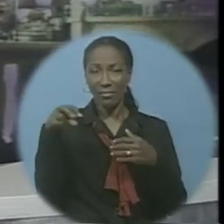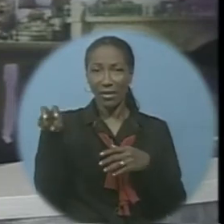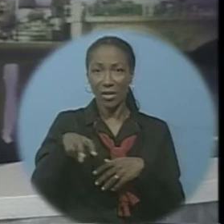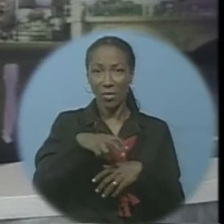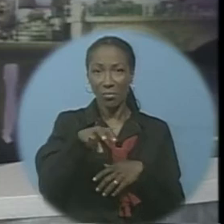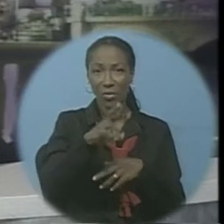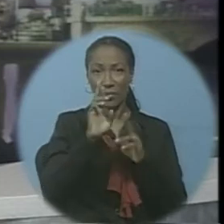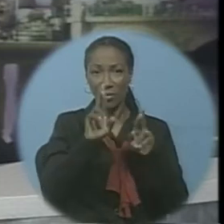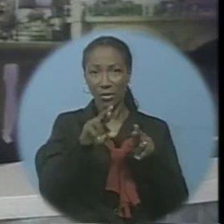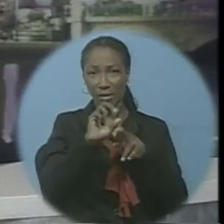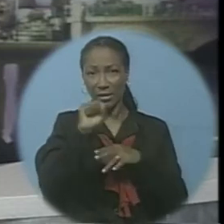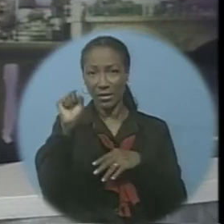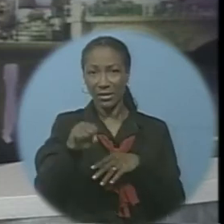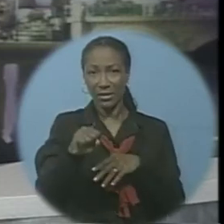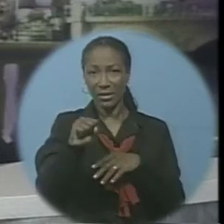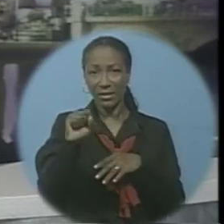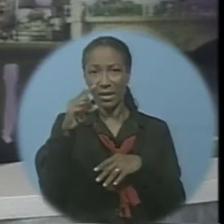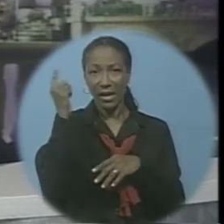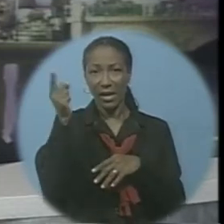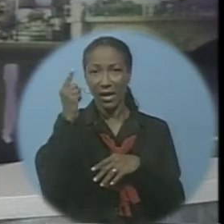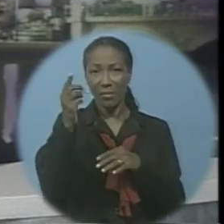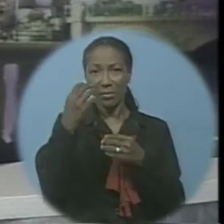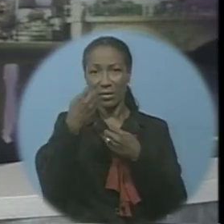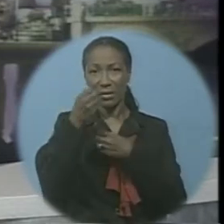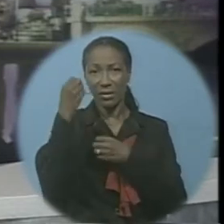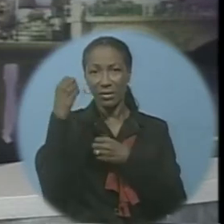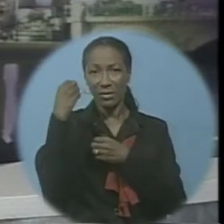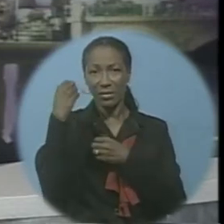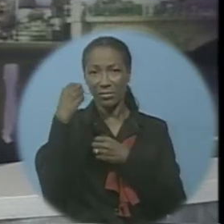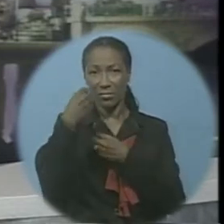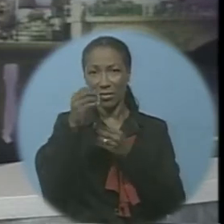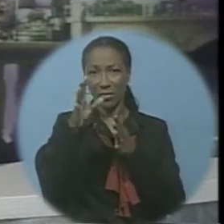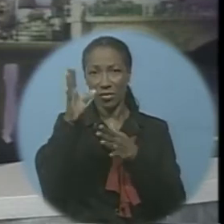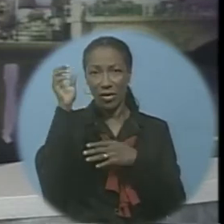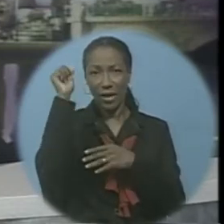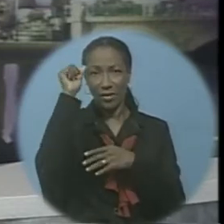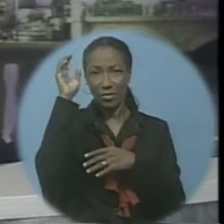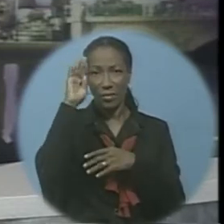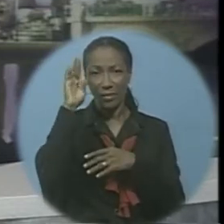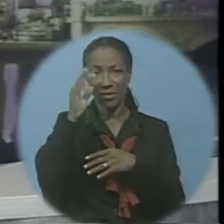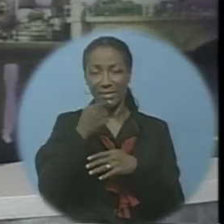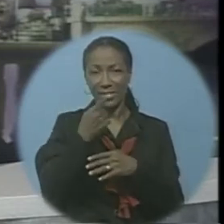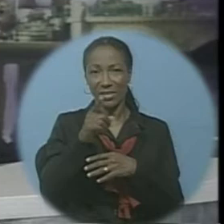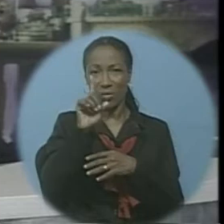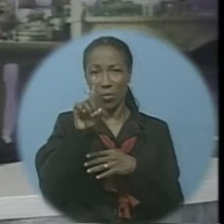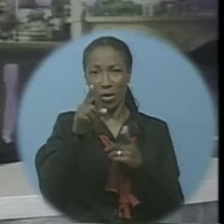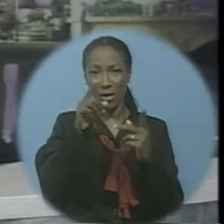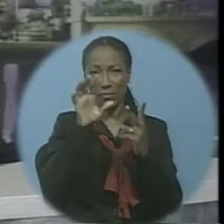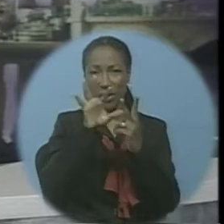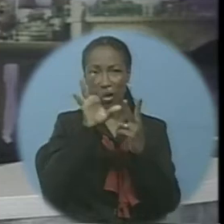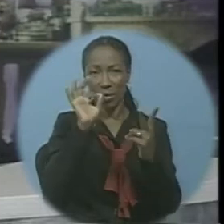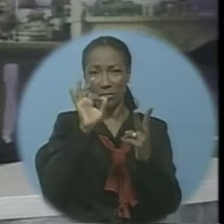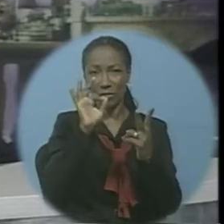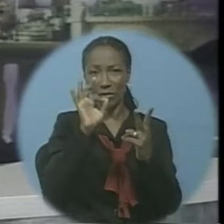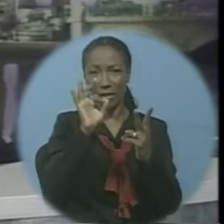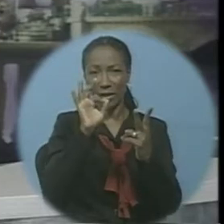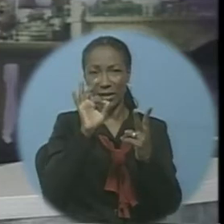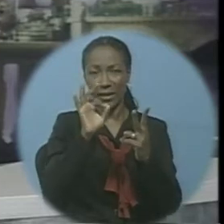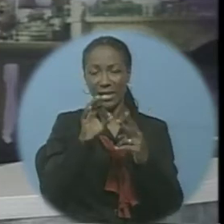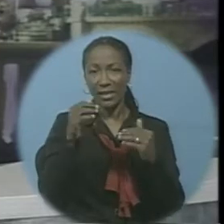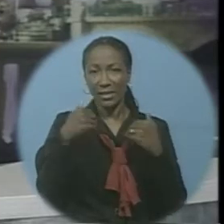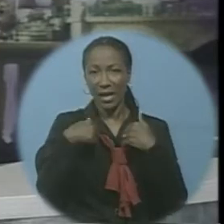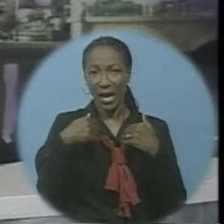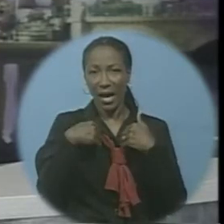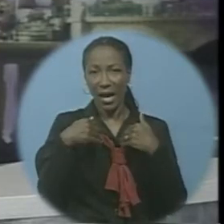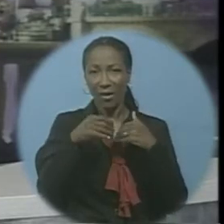system. Ambulance officer Andrew Brathwaite says this is one of the options they're exploring, in addition to having more